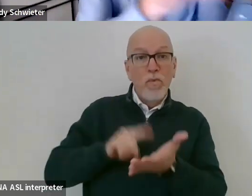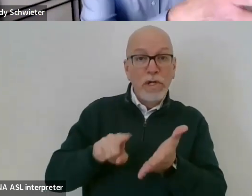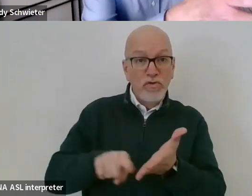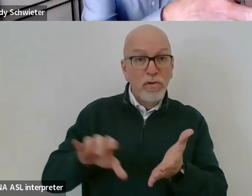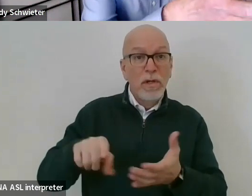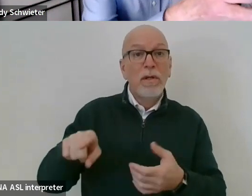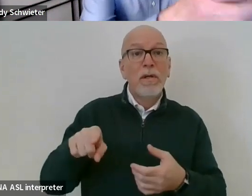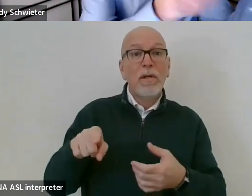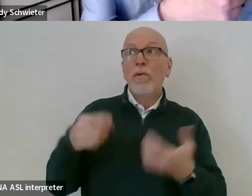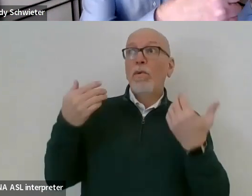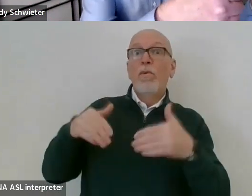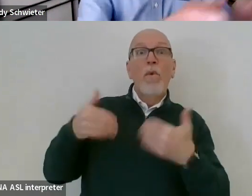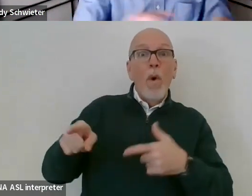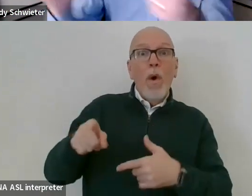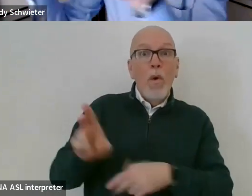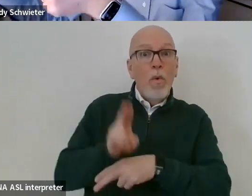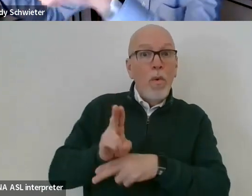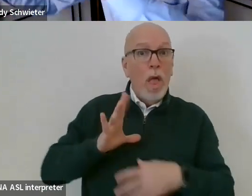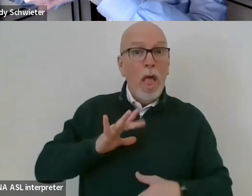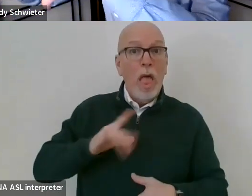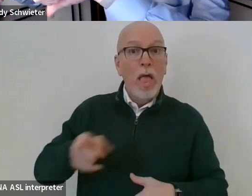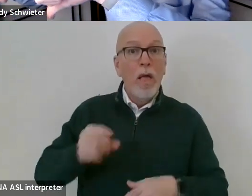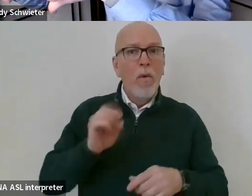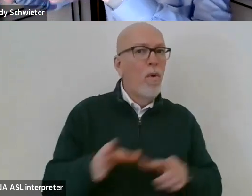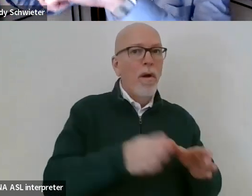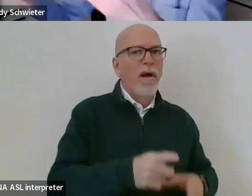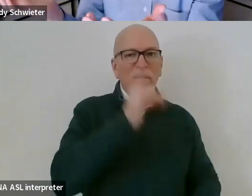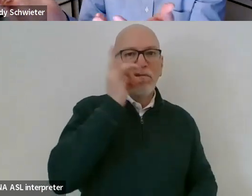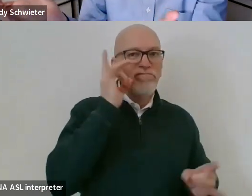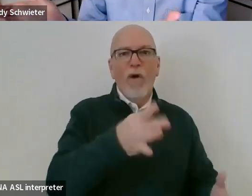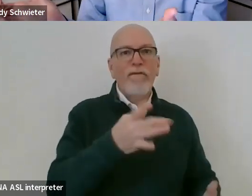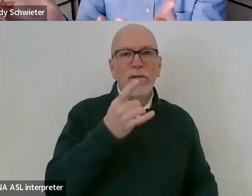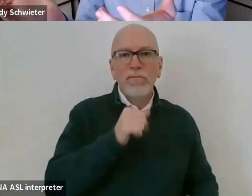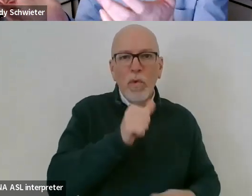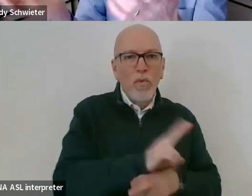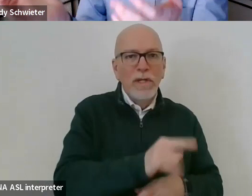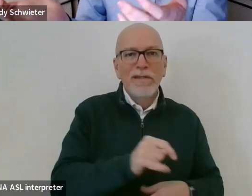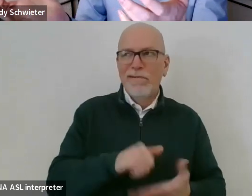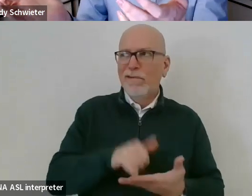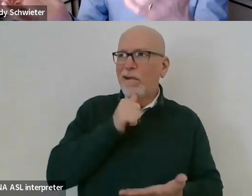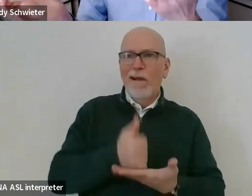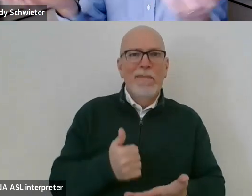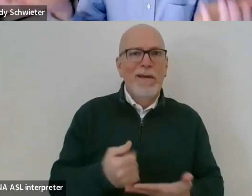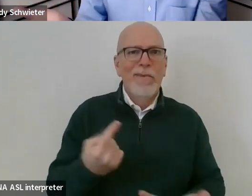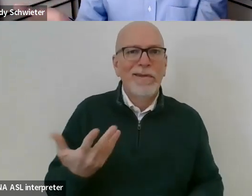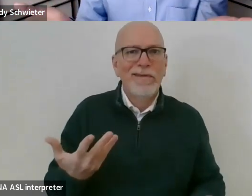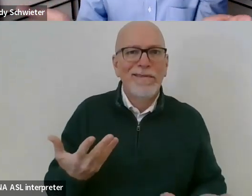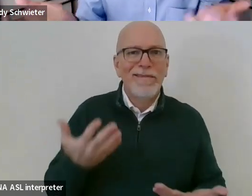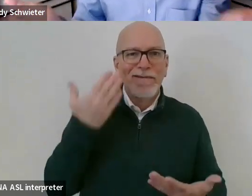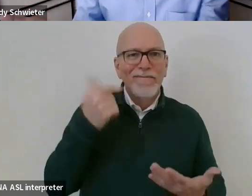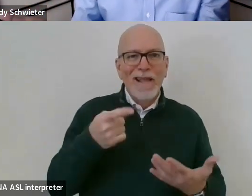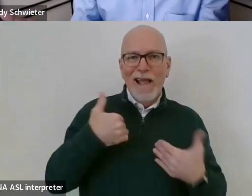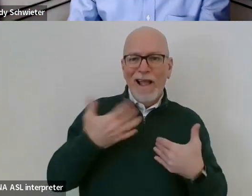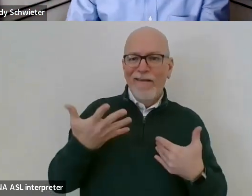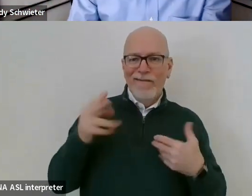been, whoa, this is amazing, use it. Or, this is terrible, don't use it. And that doesn't help anybody. That doesn't help us because it's nuanced.